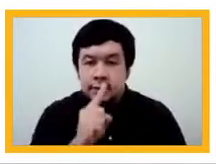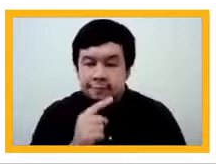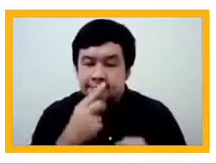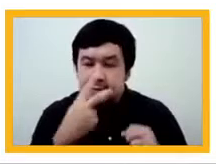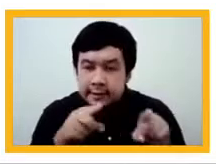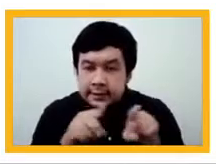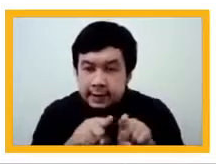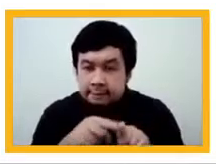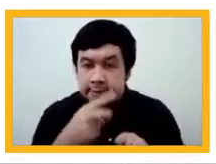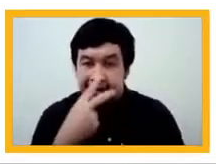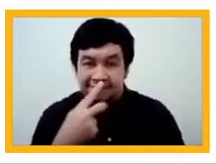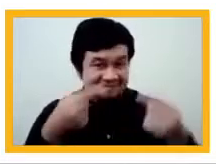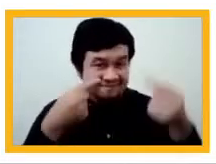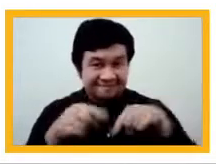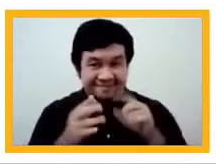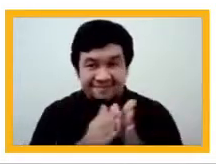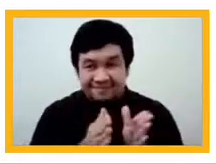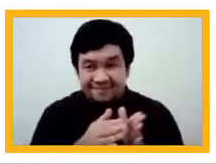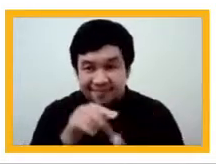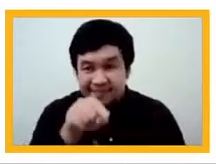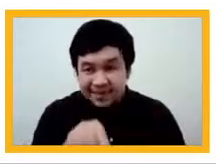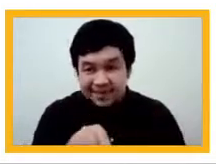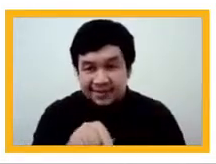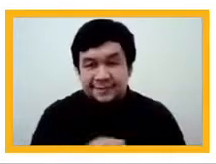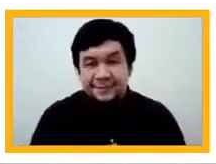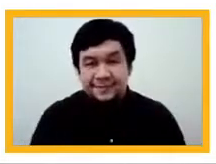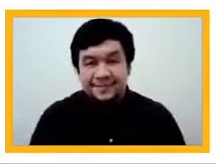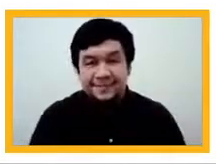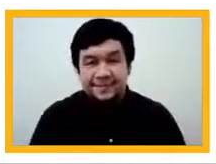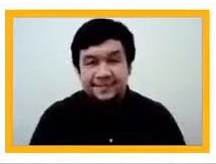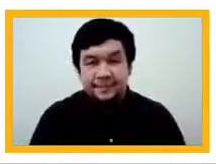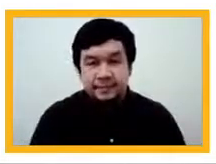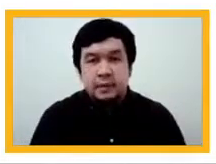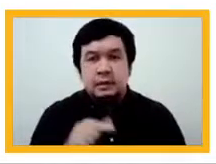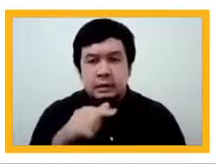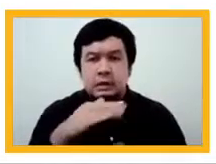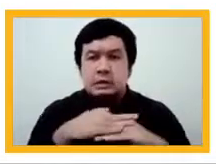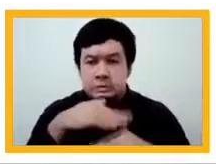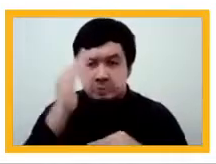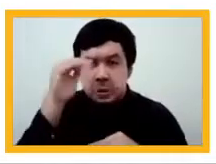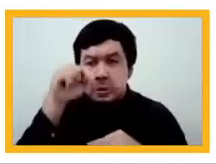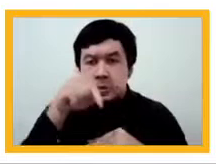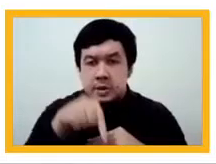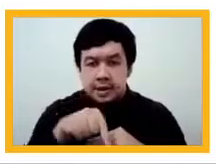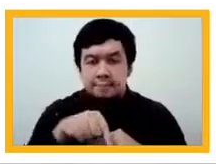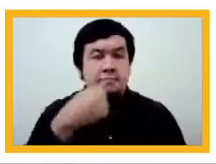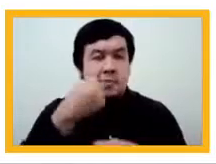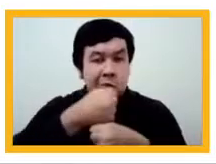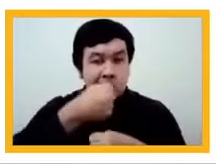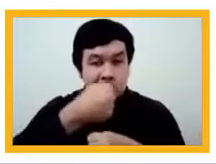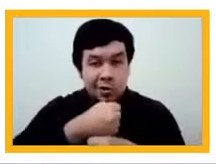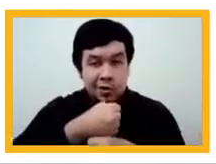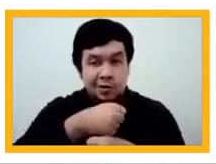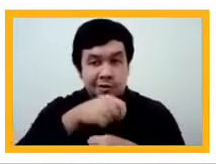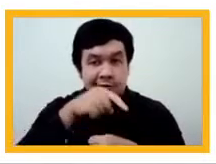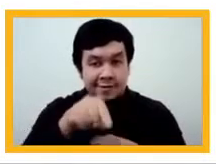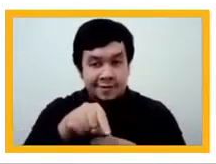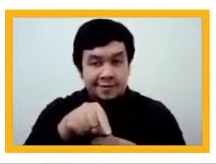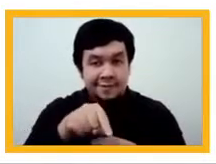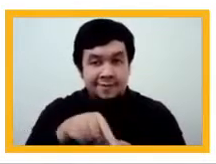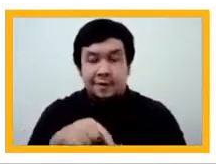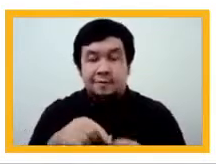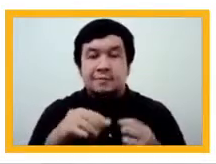is a greater need for social-emotional skills from the employers. There's a greater need for social-emotional skills and higher